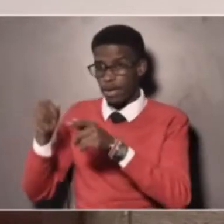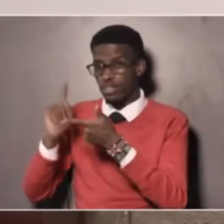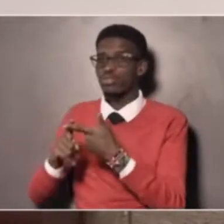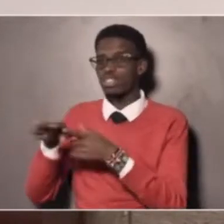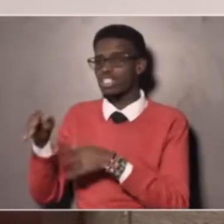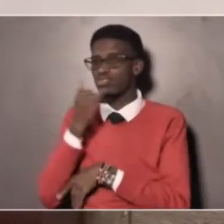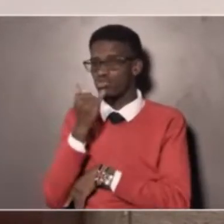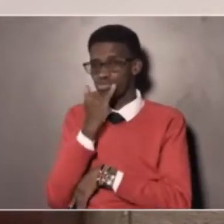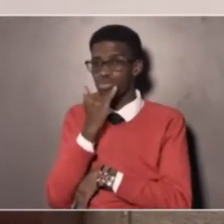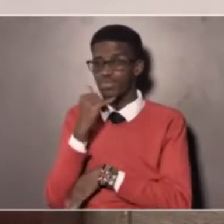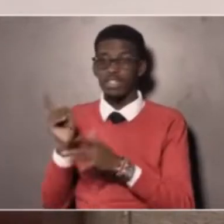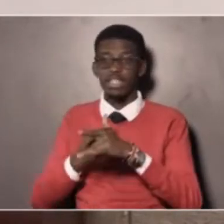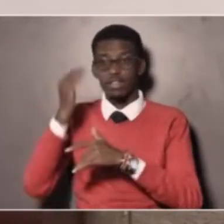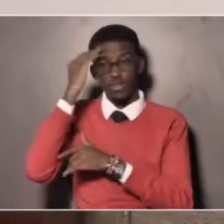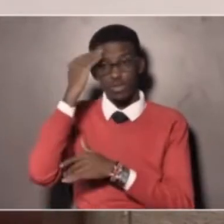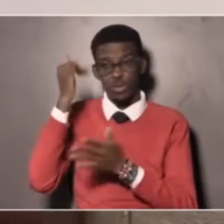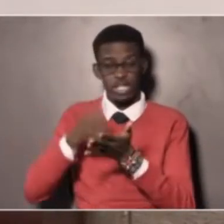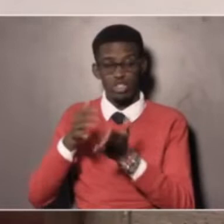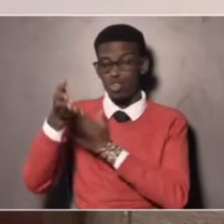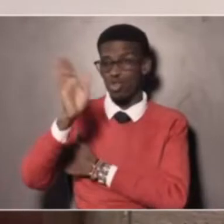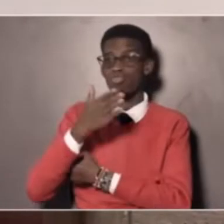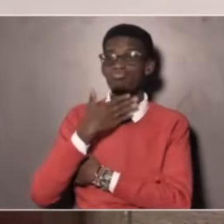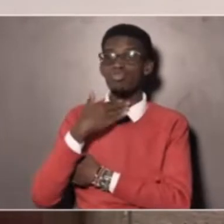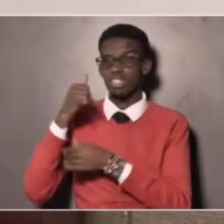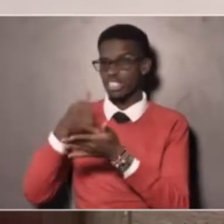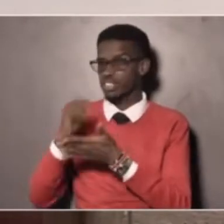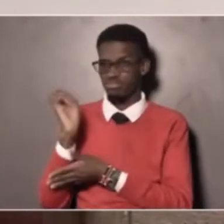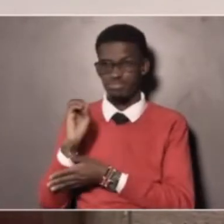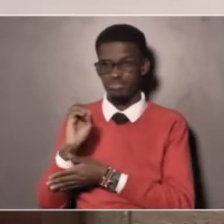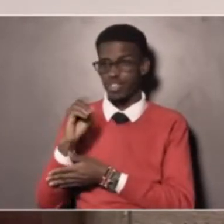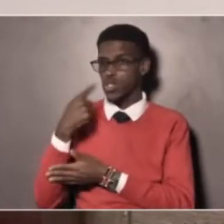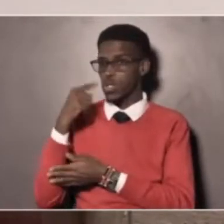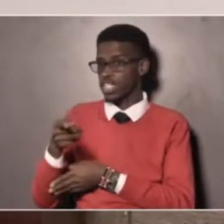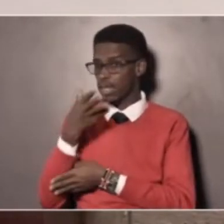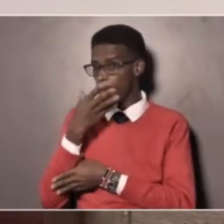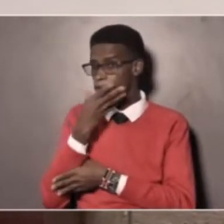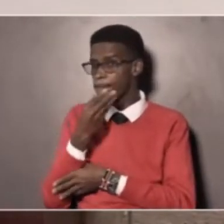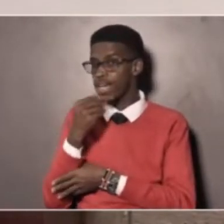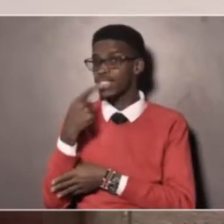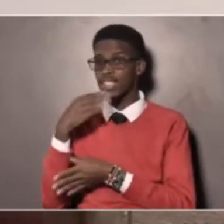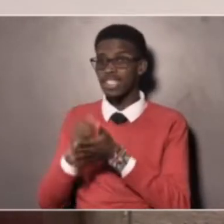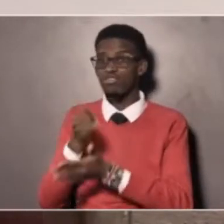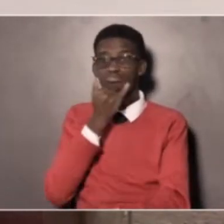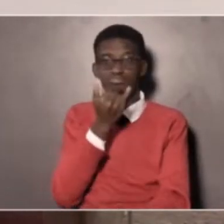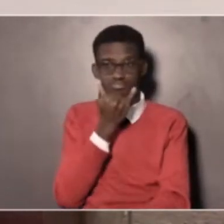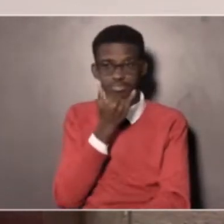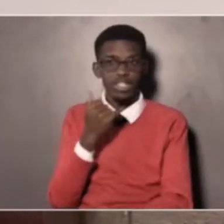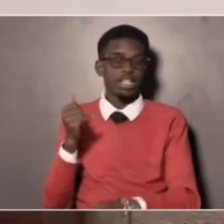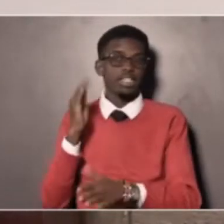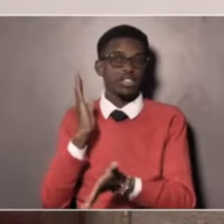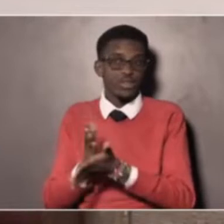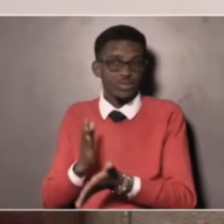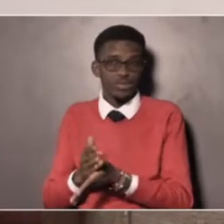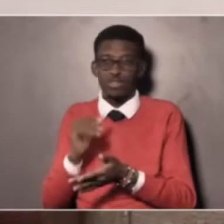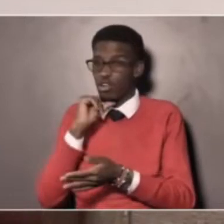was wrong, and they knew God would not like it. Now, Stephen telling them what they were doing was wrong was pointing out